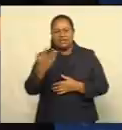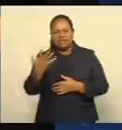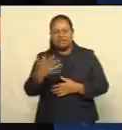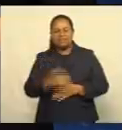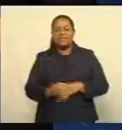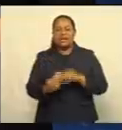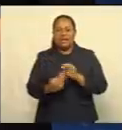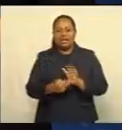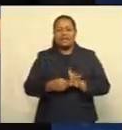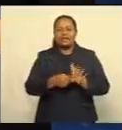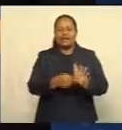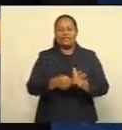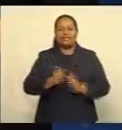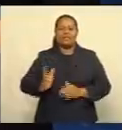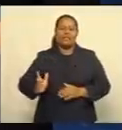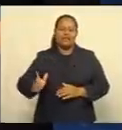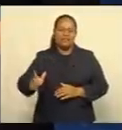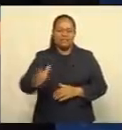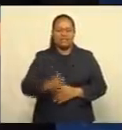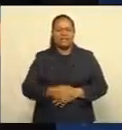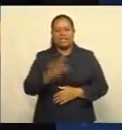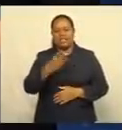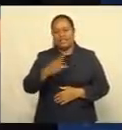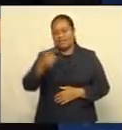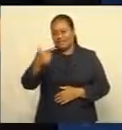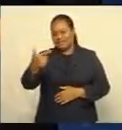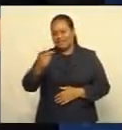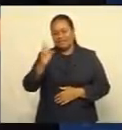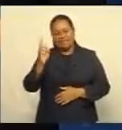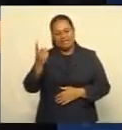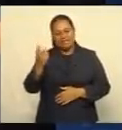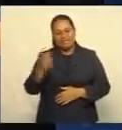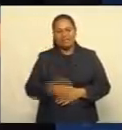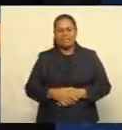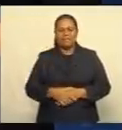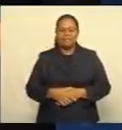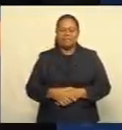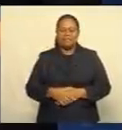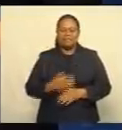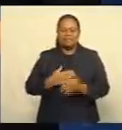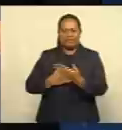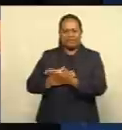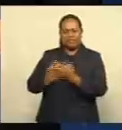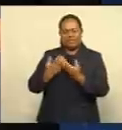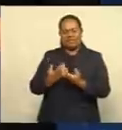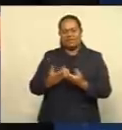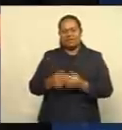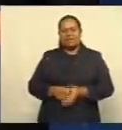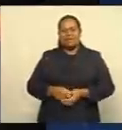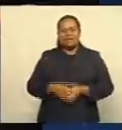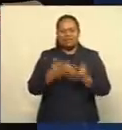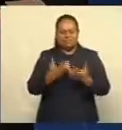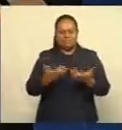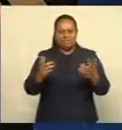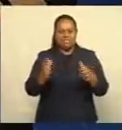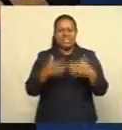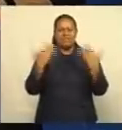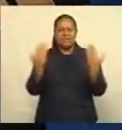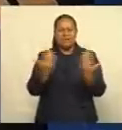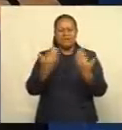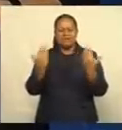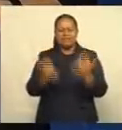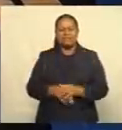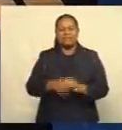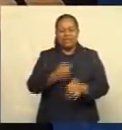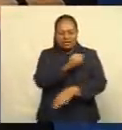and Lambasa had it feel like at 37 degrees with a percentage difference in humidity. At sea,